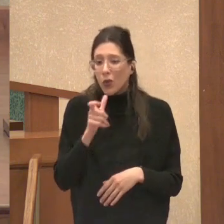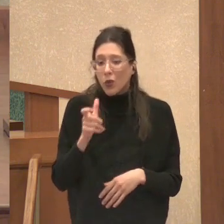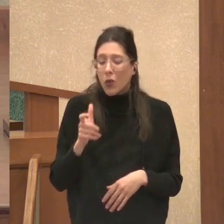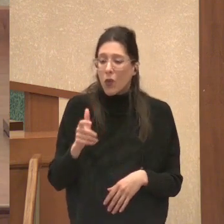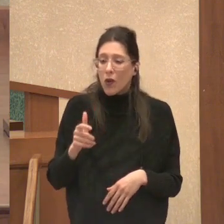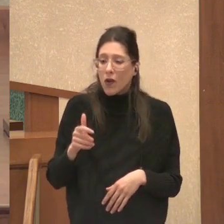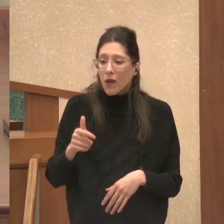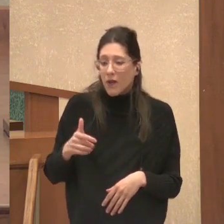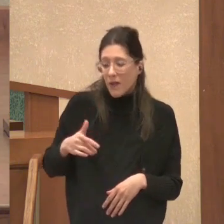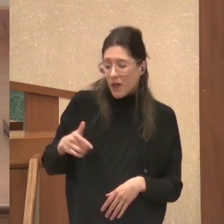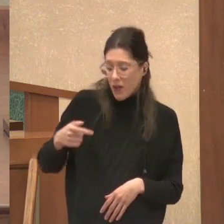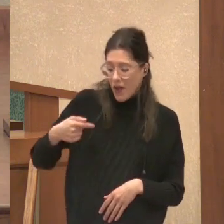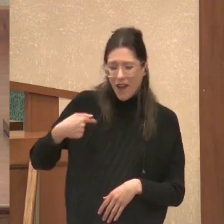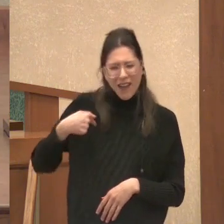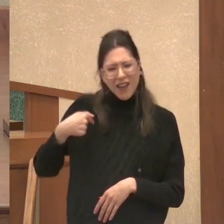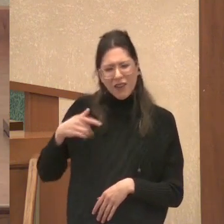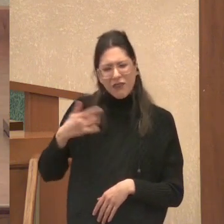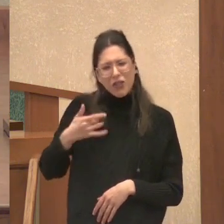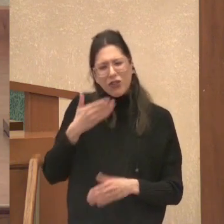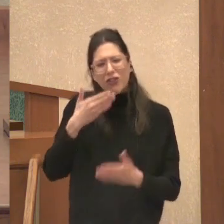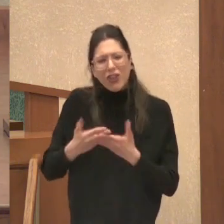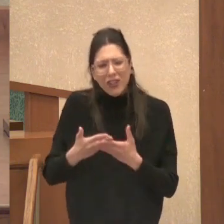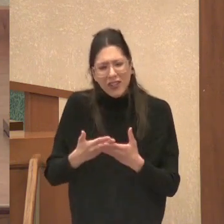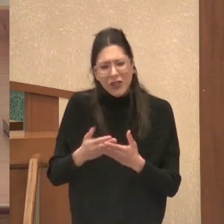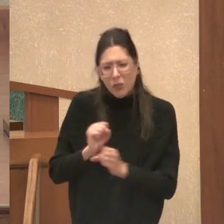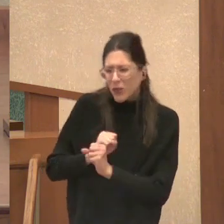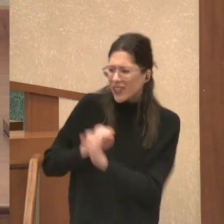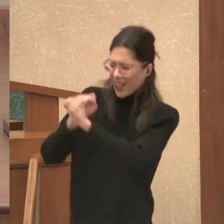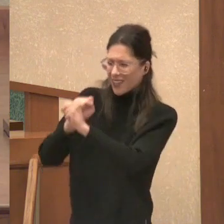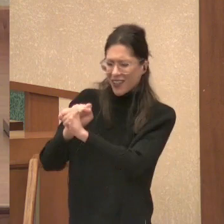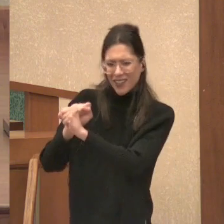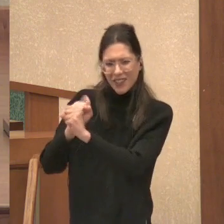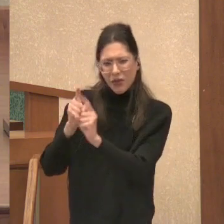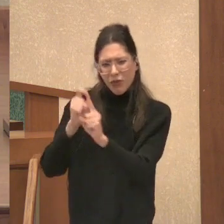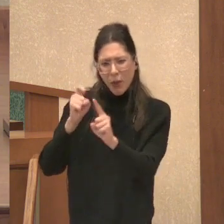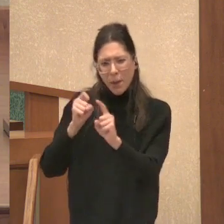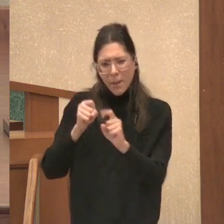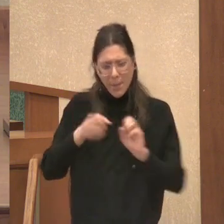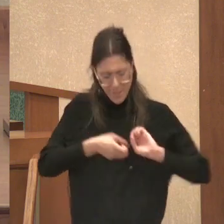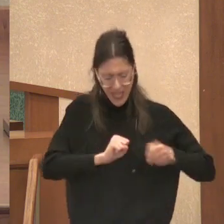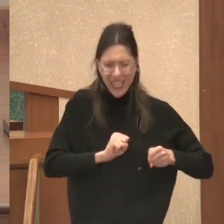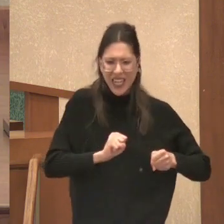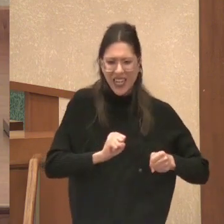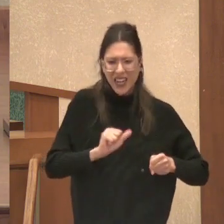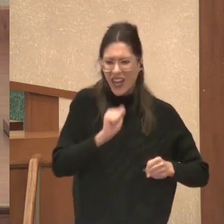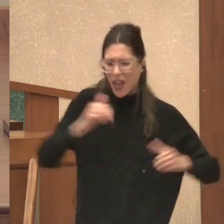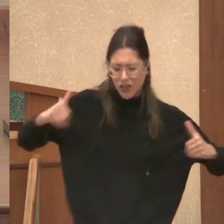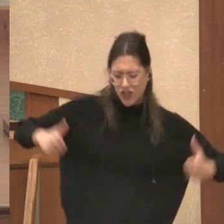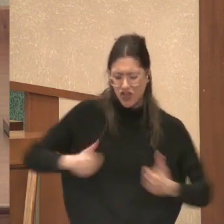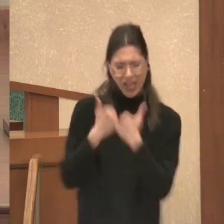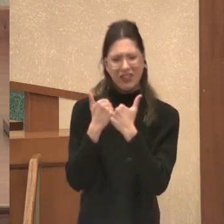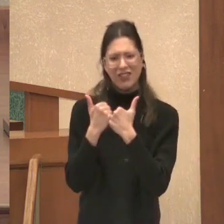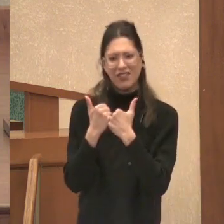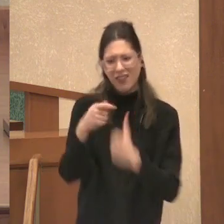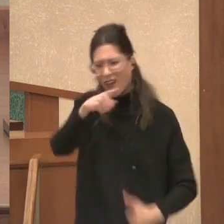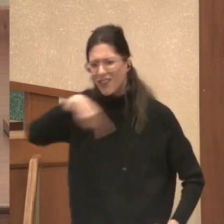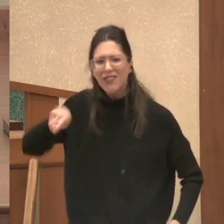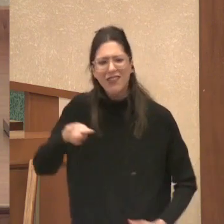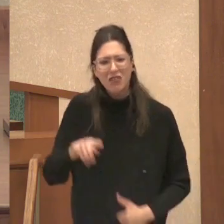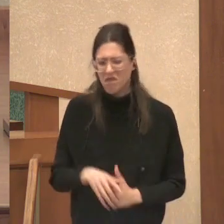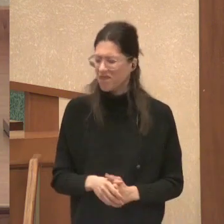feel good, insulate us from pain, and not challenge us to any significant